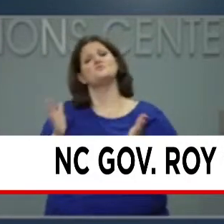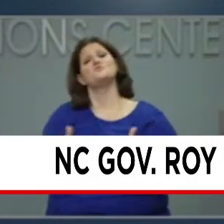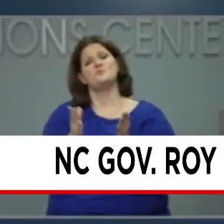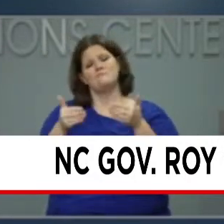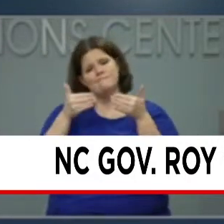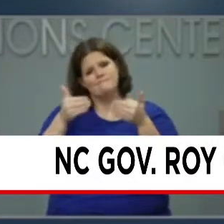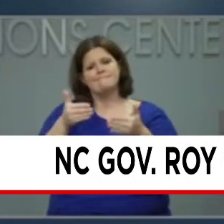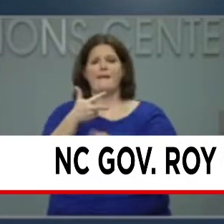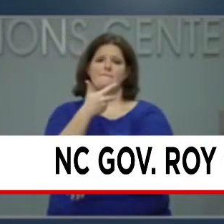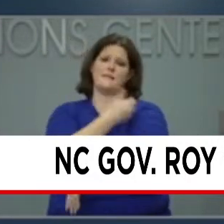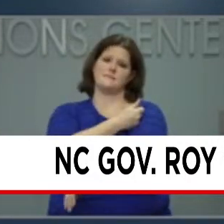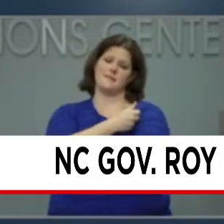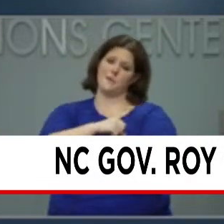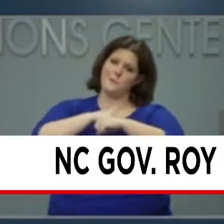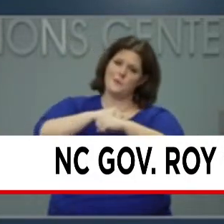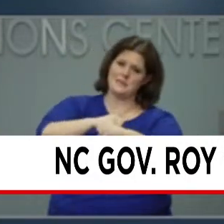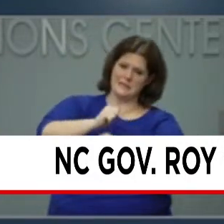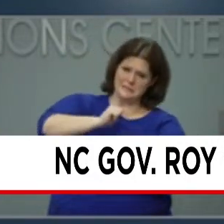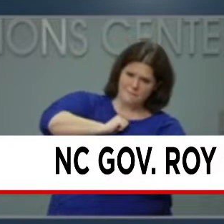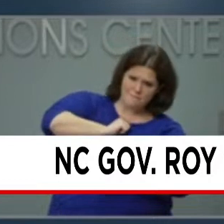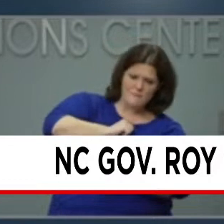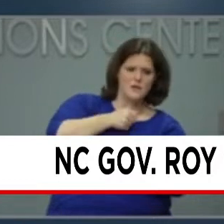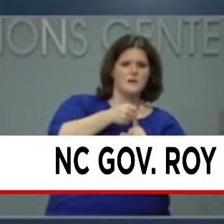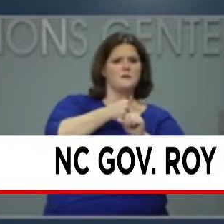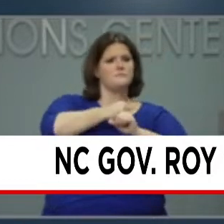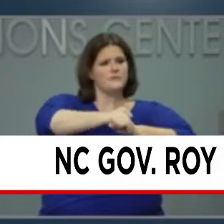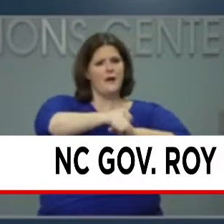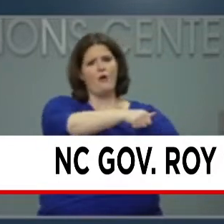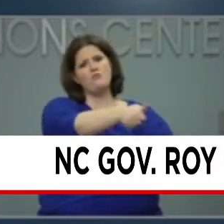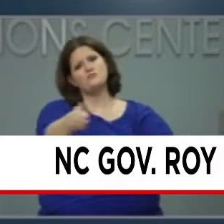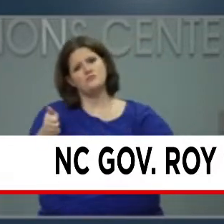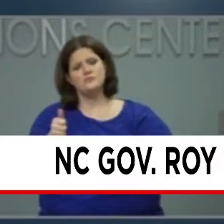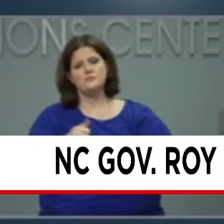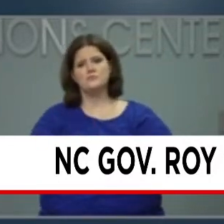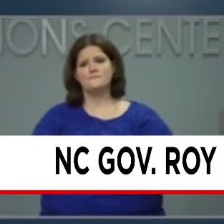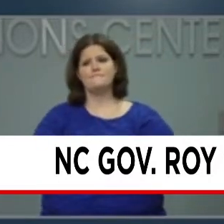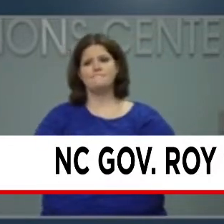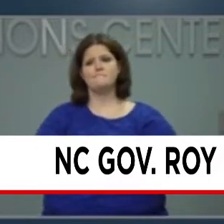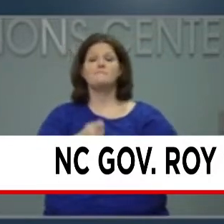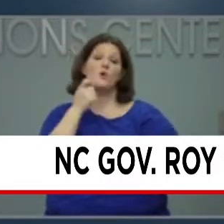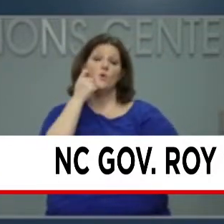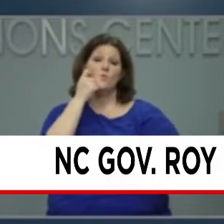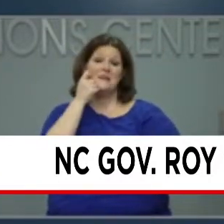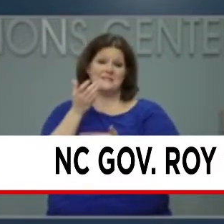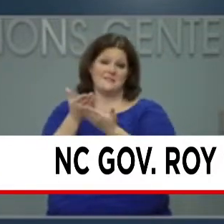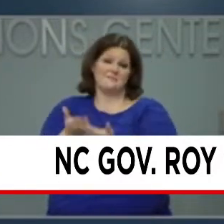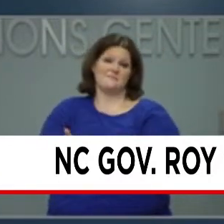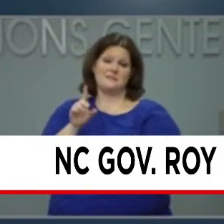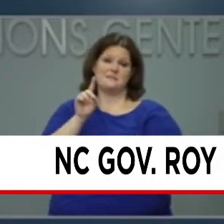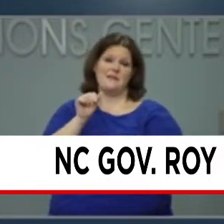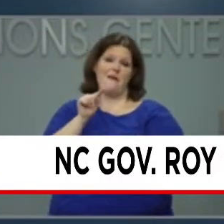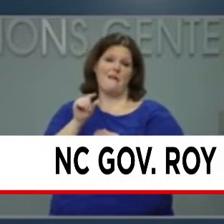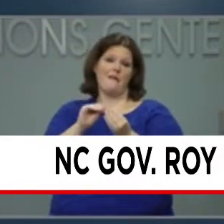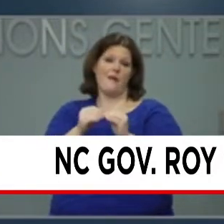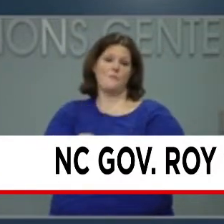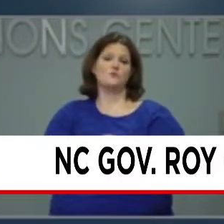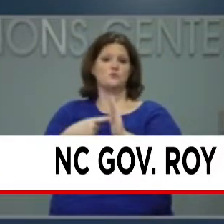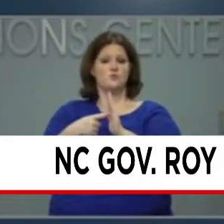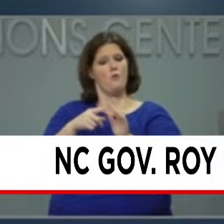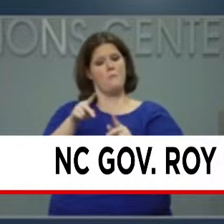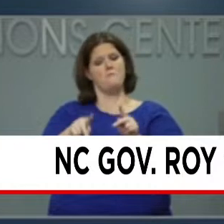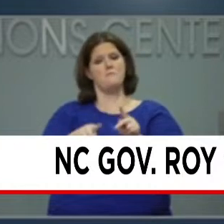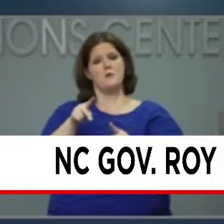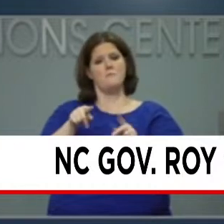your community, and those who cannot be vaccinated. In North Carolina, recent data shows that unvaccinated people are more